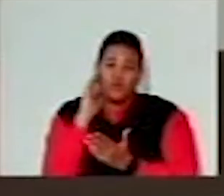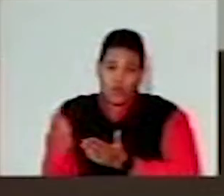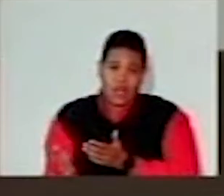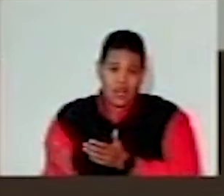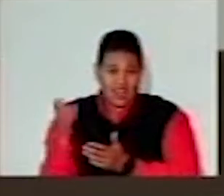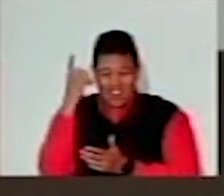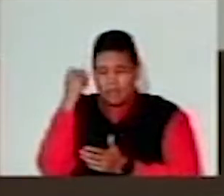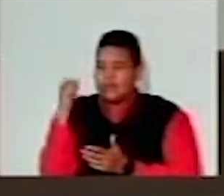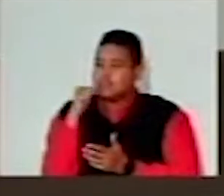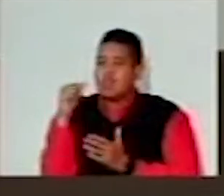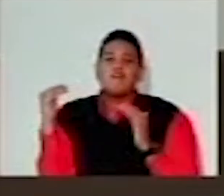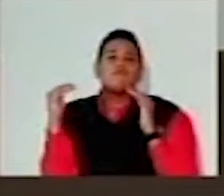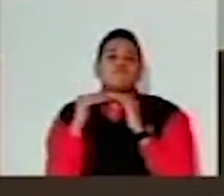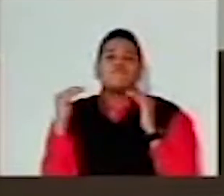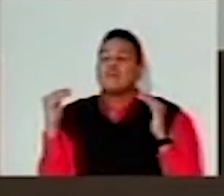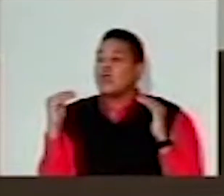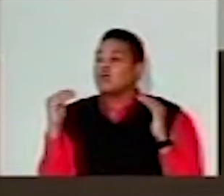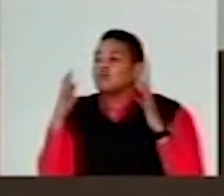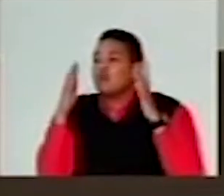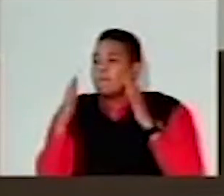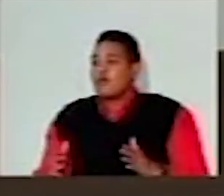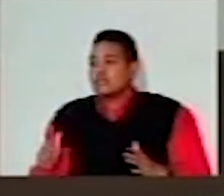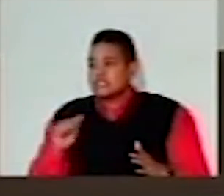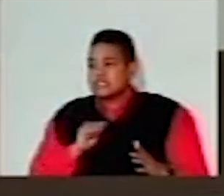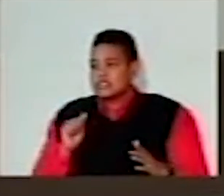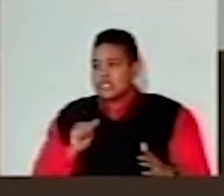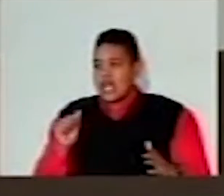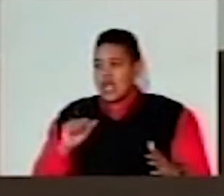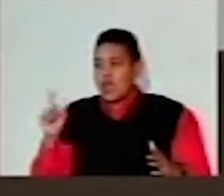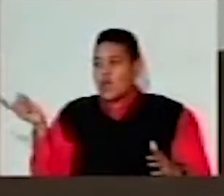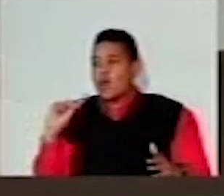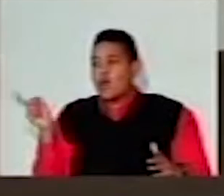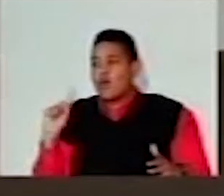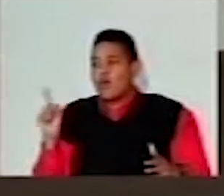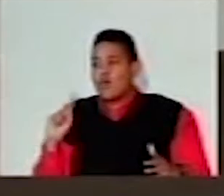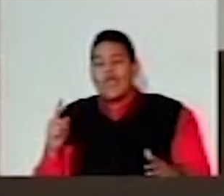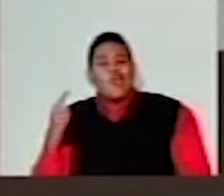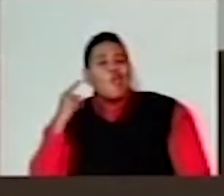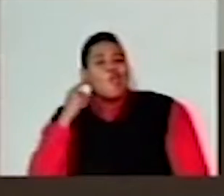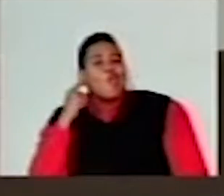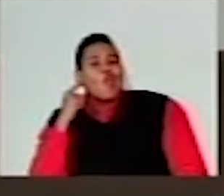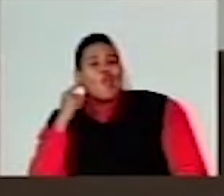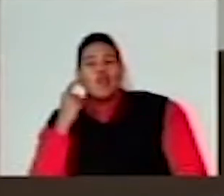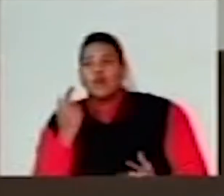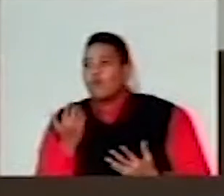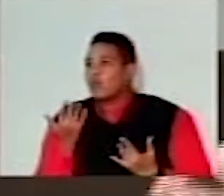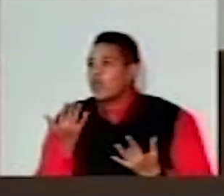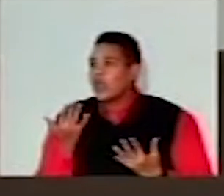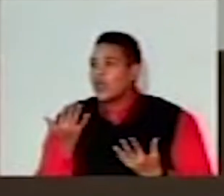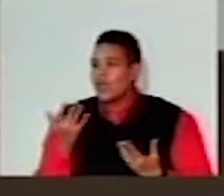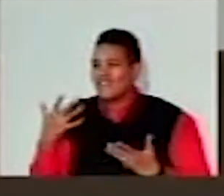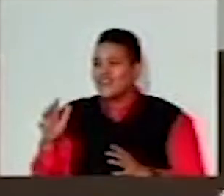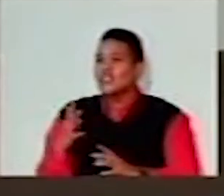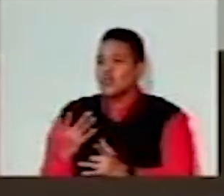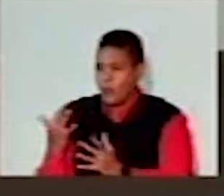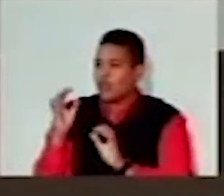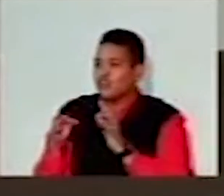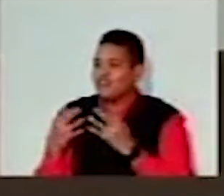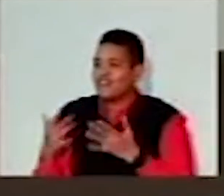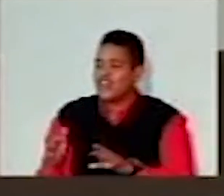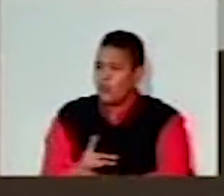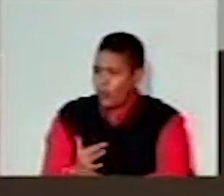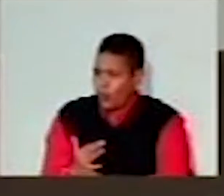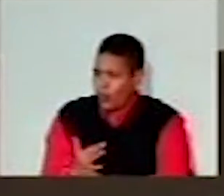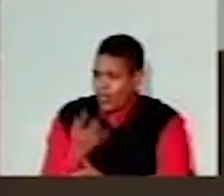is not fair to litigants where the case has been heard for them to be waiting longer than a few months for the